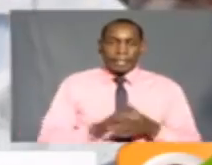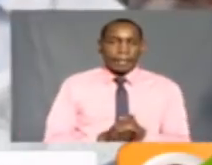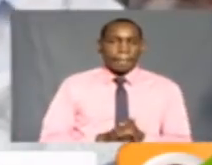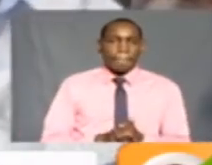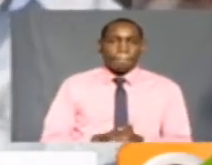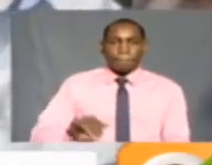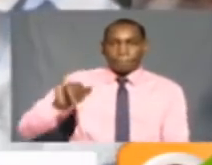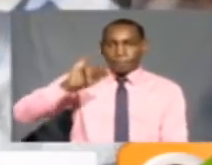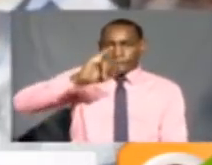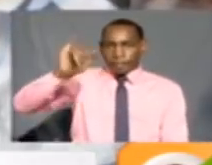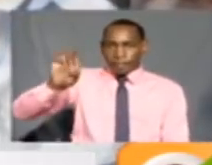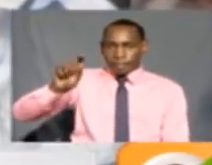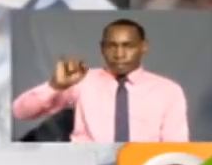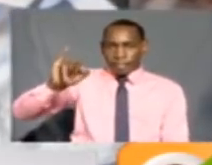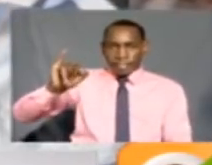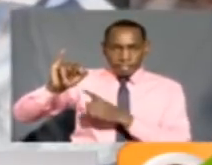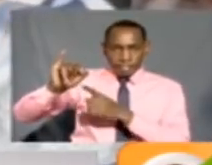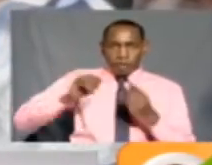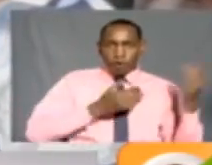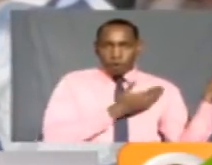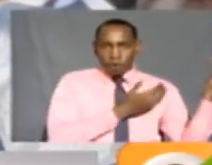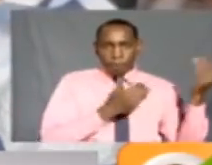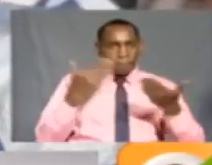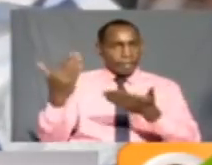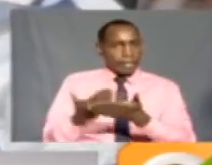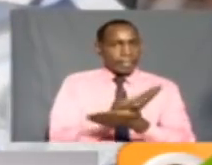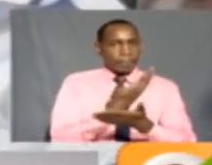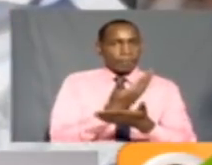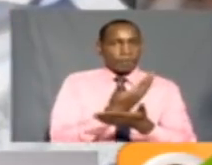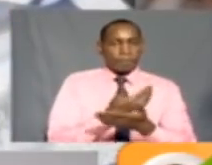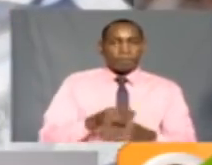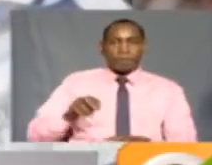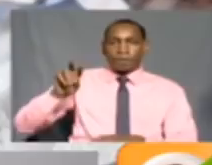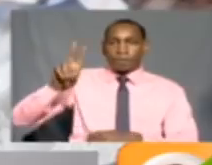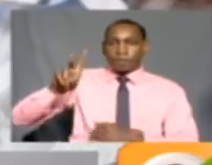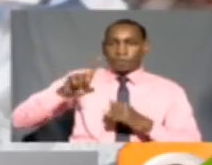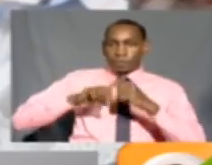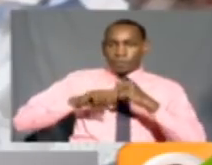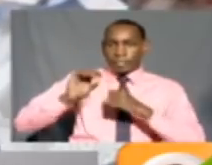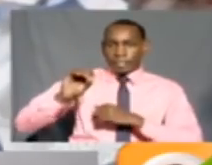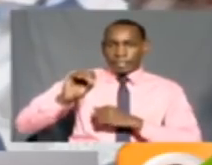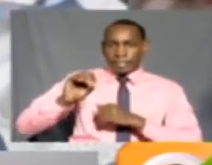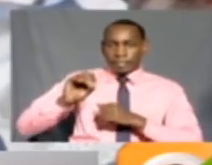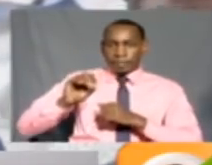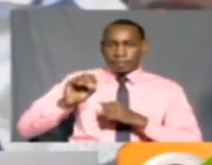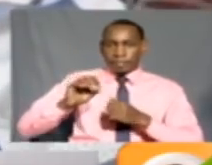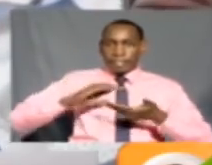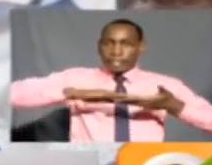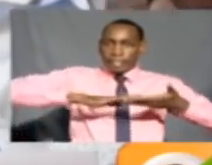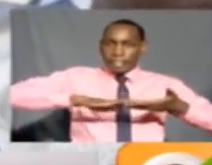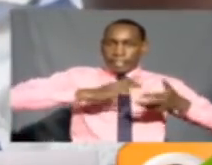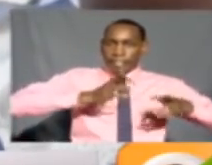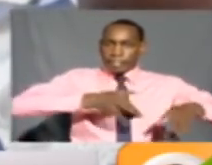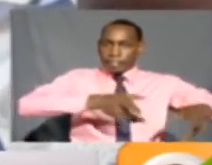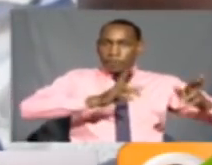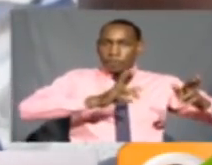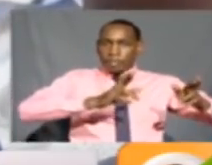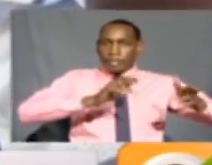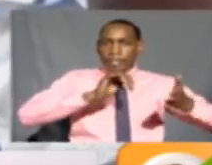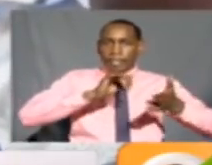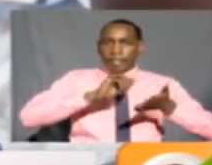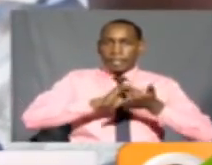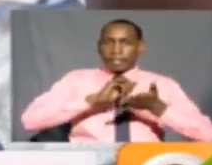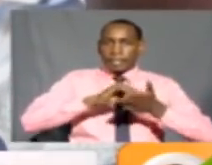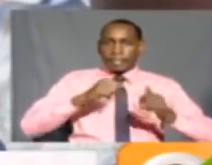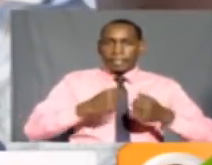jetty, we hope to remove 260 trailers on the road. That is safety for